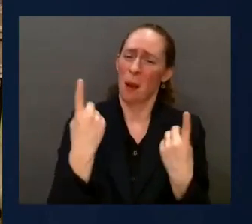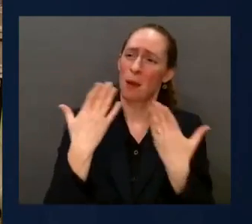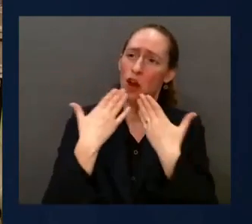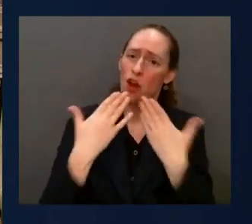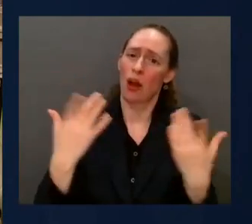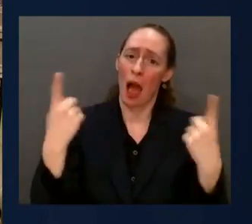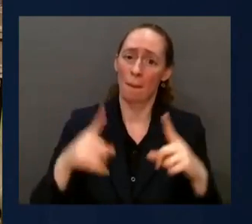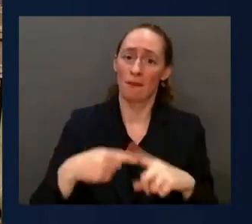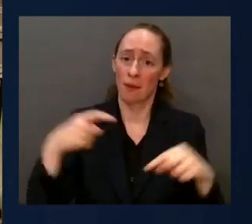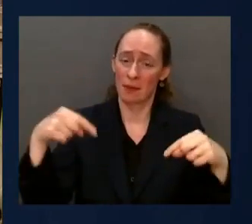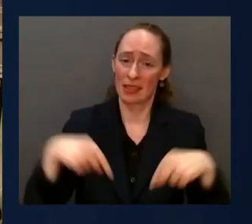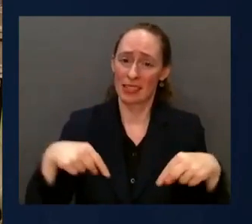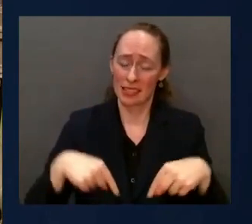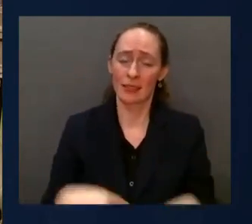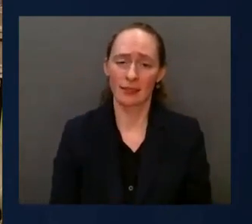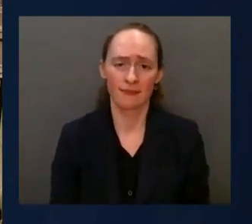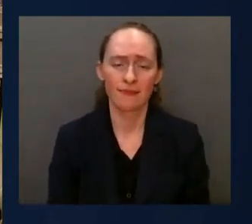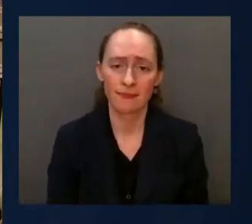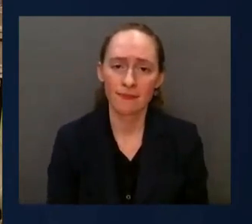all of us